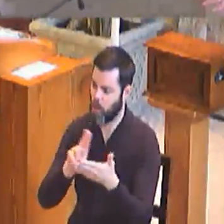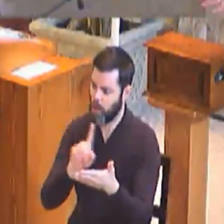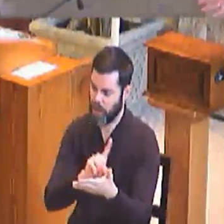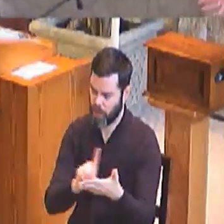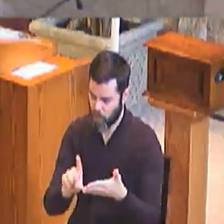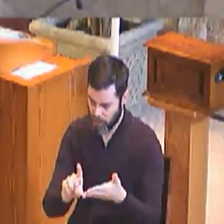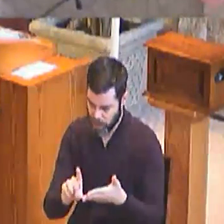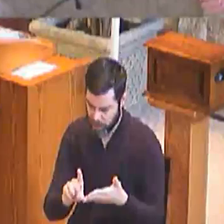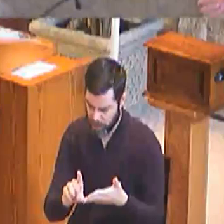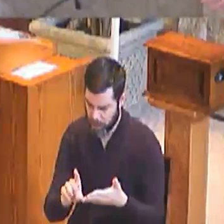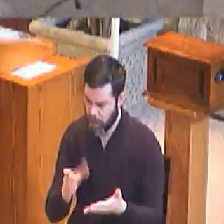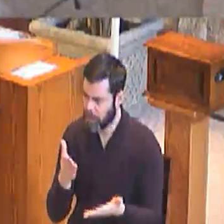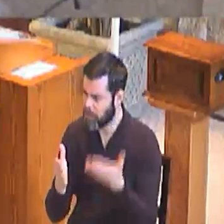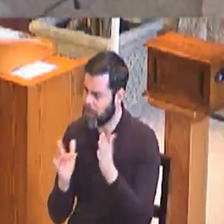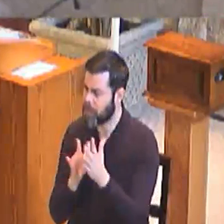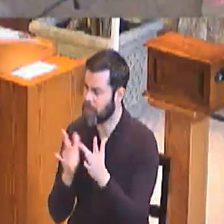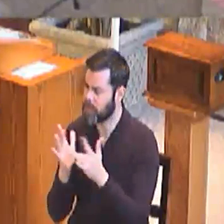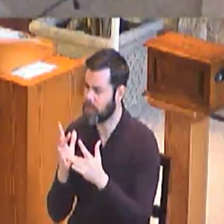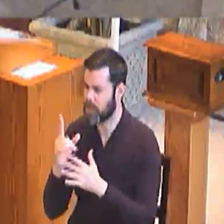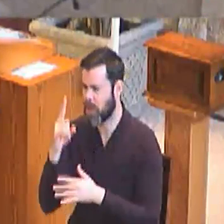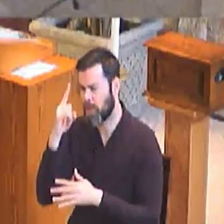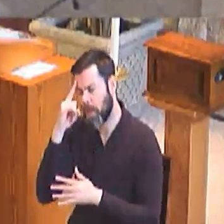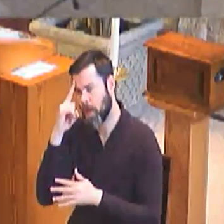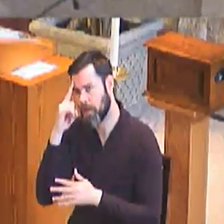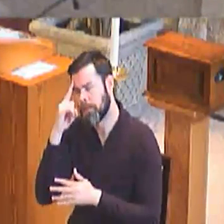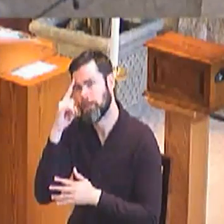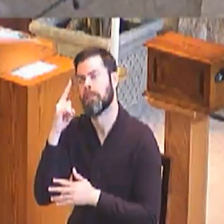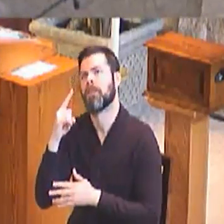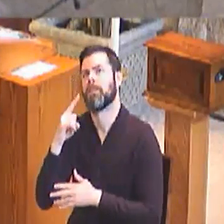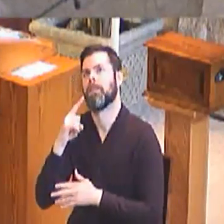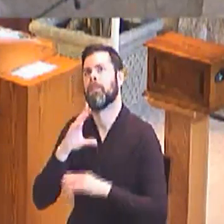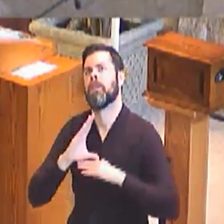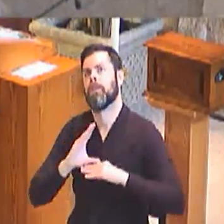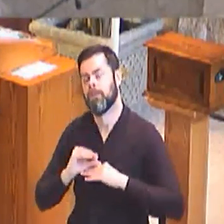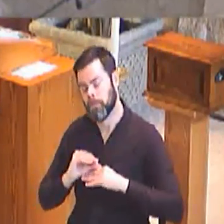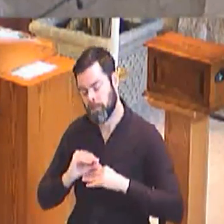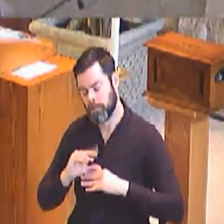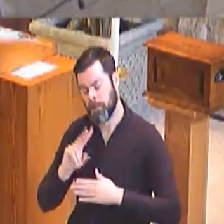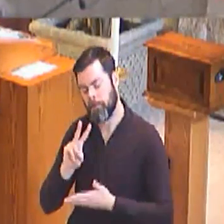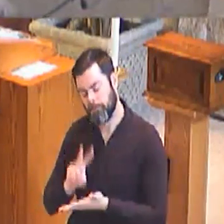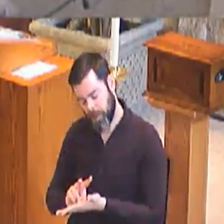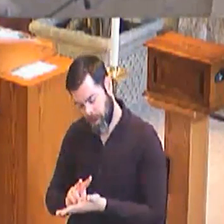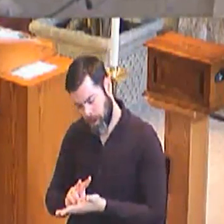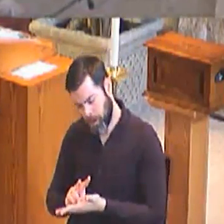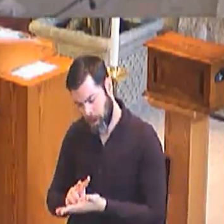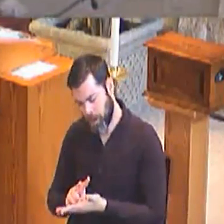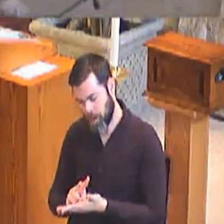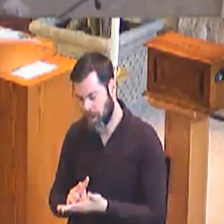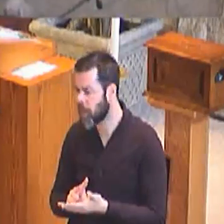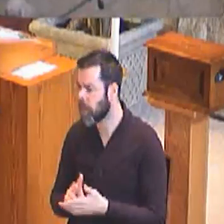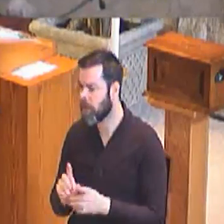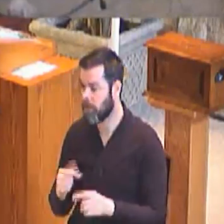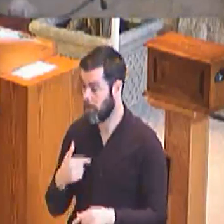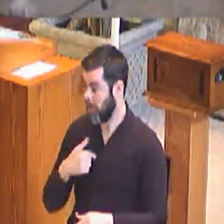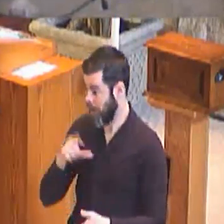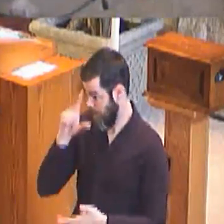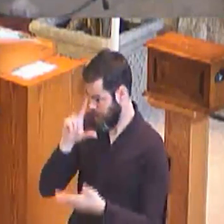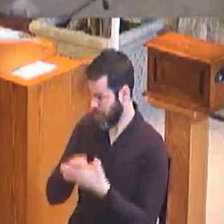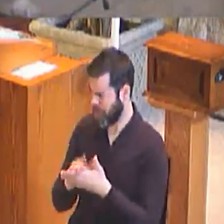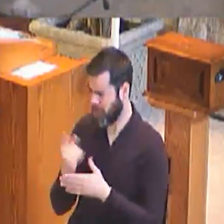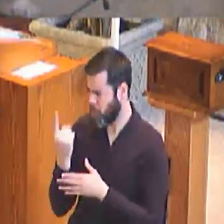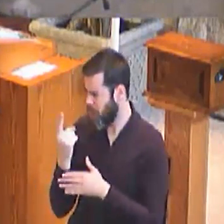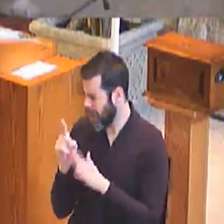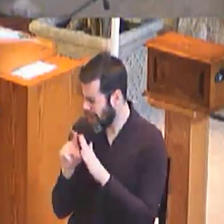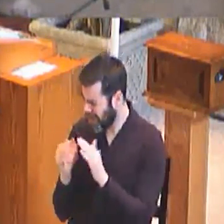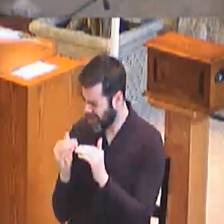perceived it as a failure. But I believe it was a setback. How many of us in our